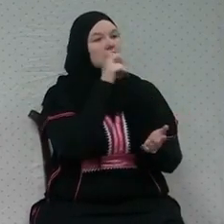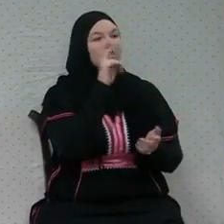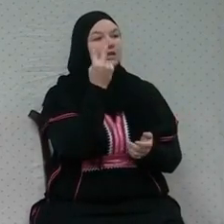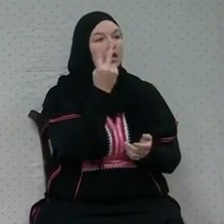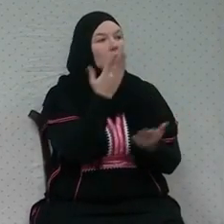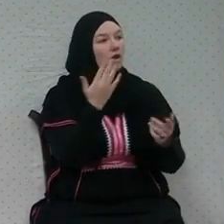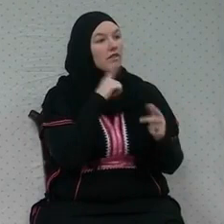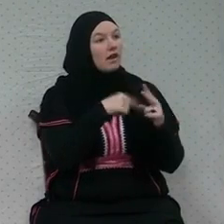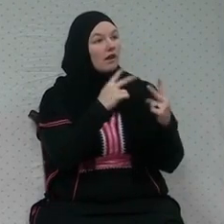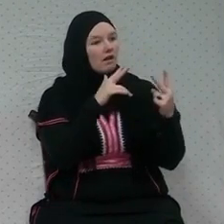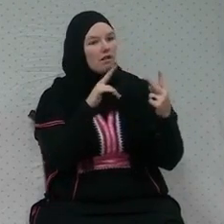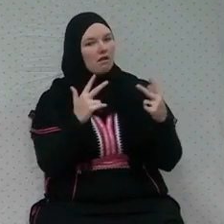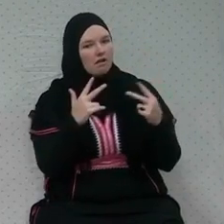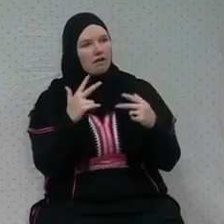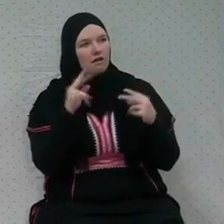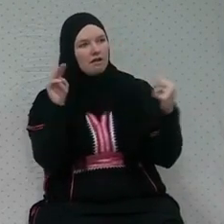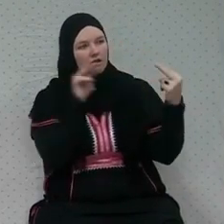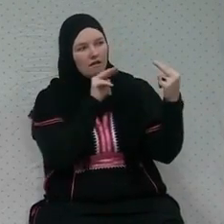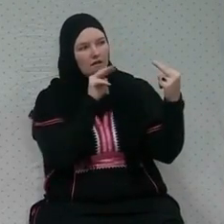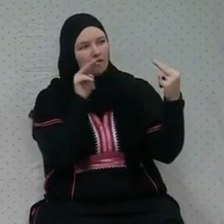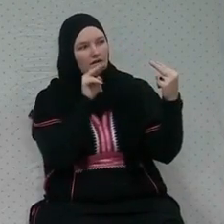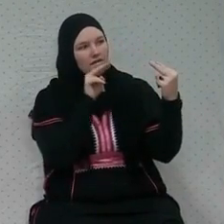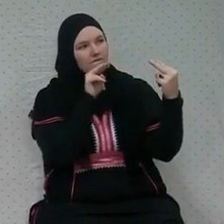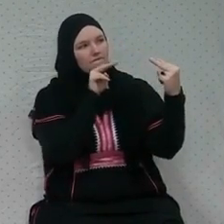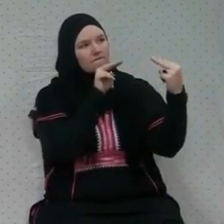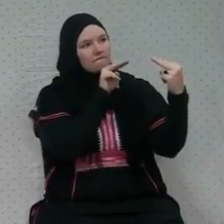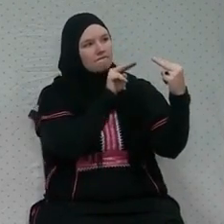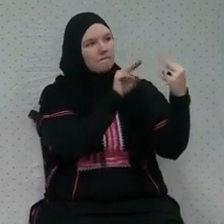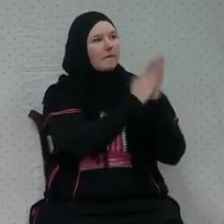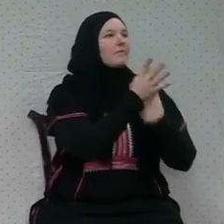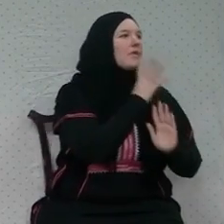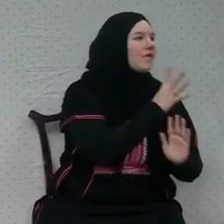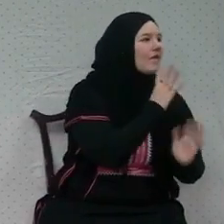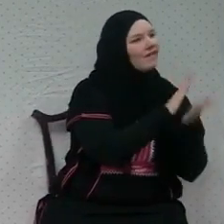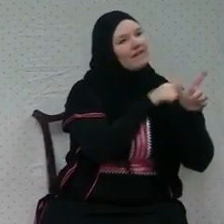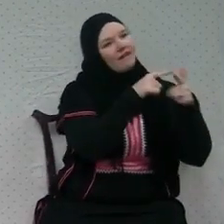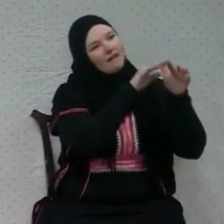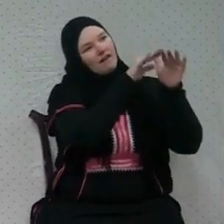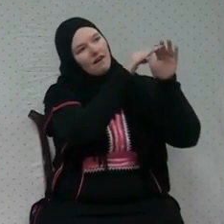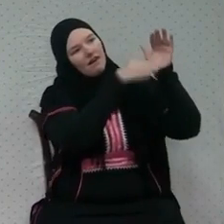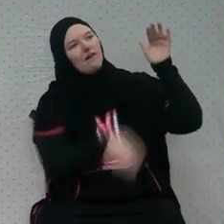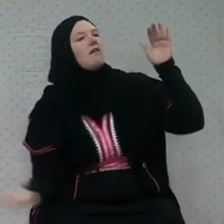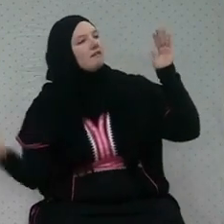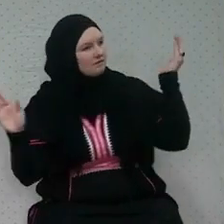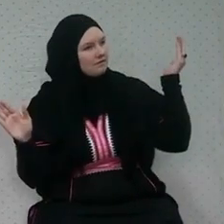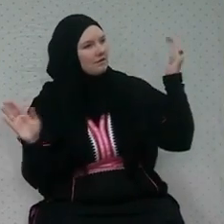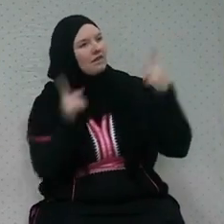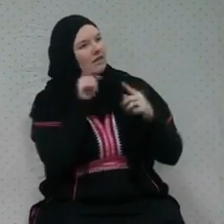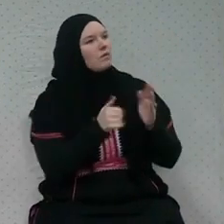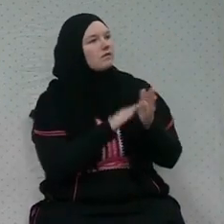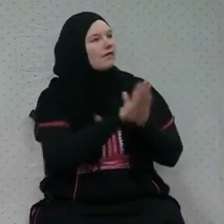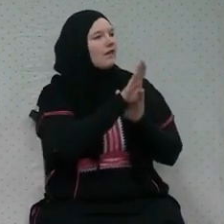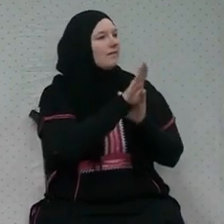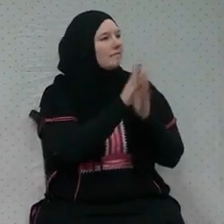by the third look, and then the look that is never going to end. And then it will develop desire.